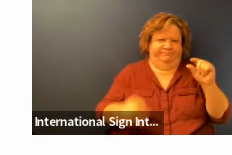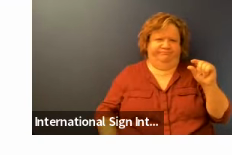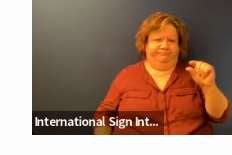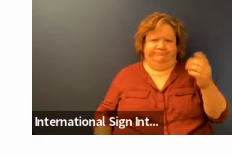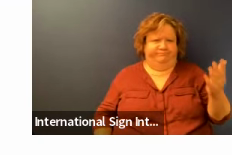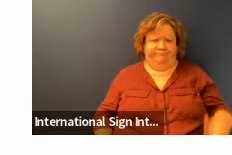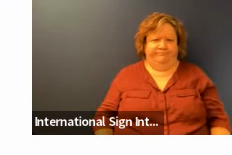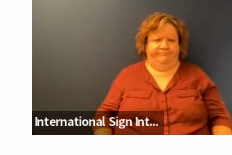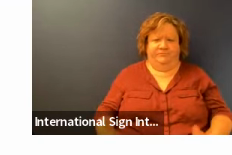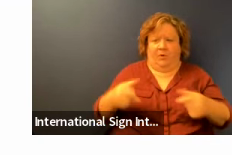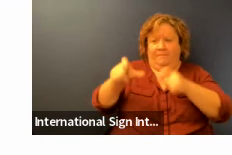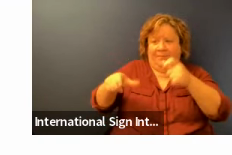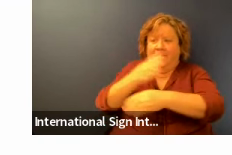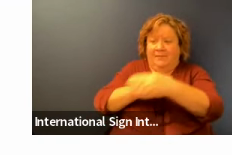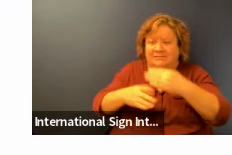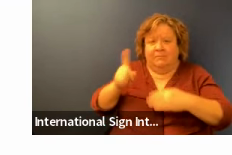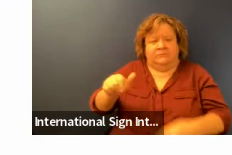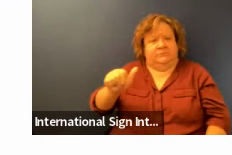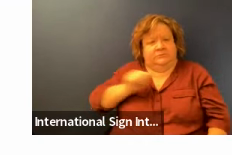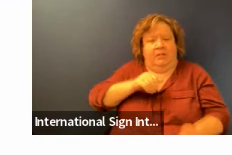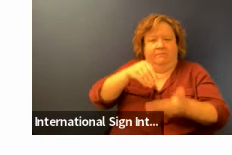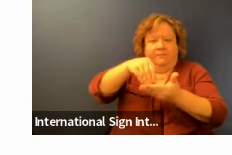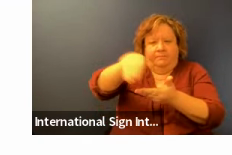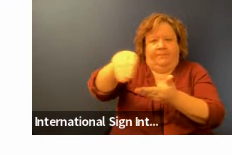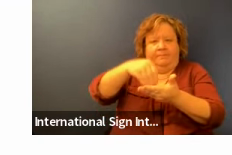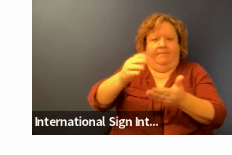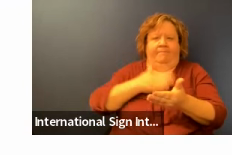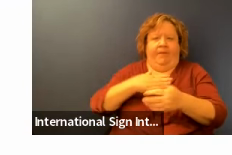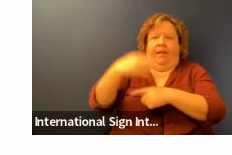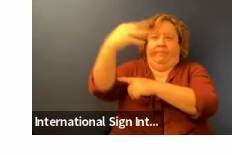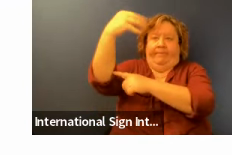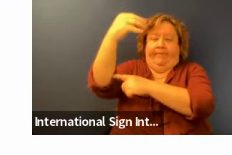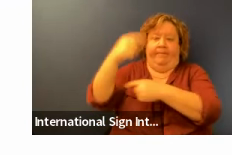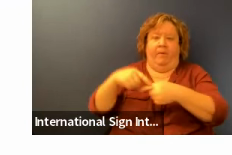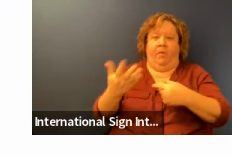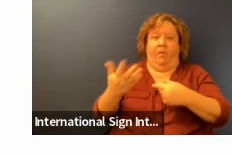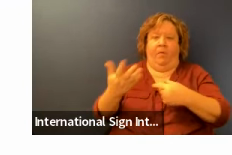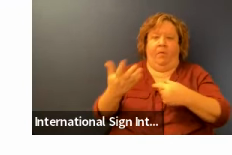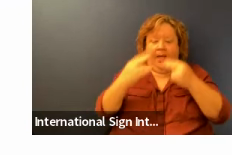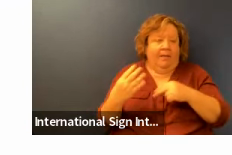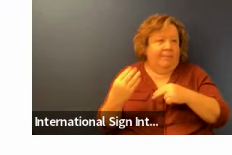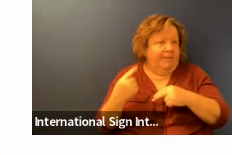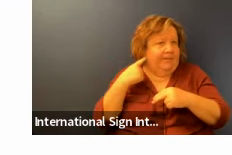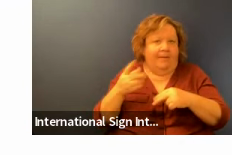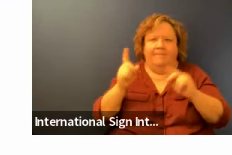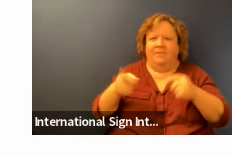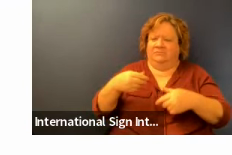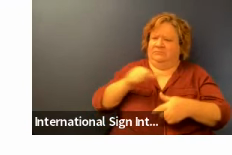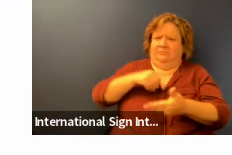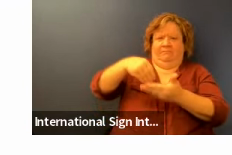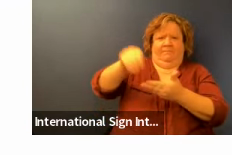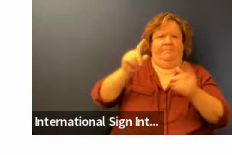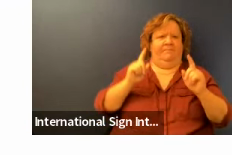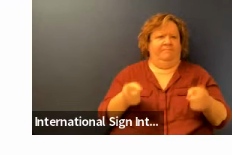So these are our recommendations on how we can guarantee a disability inclusive social protection